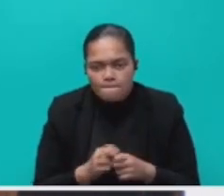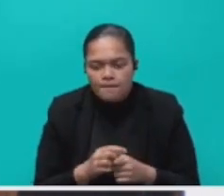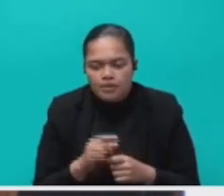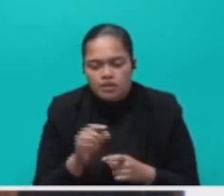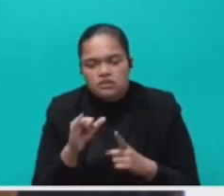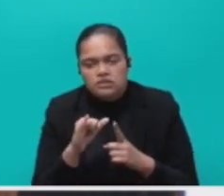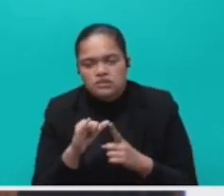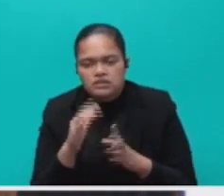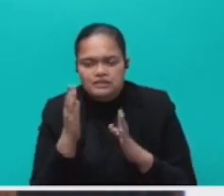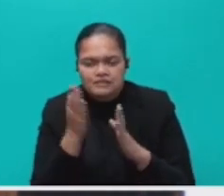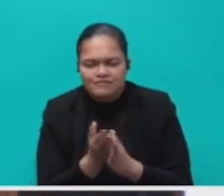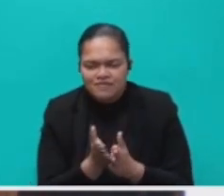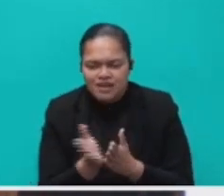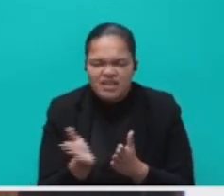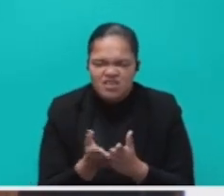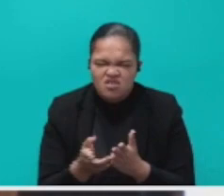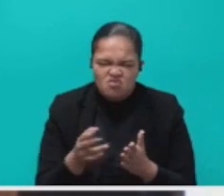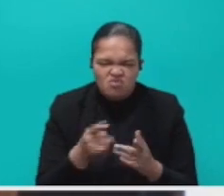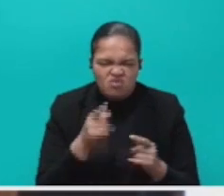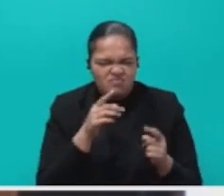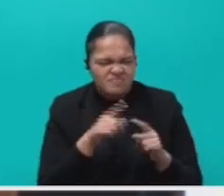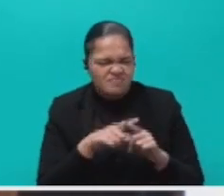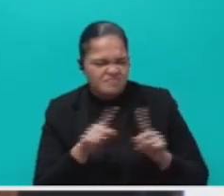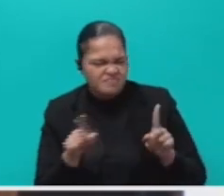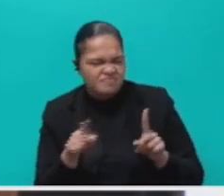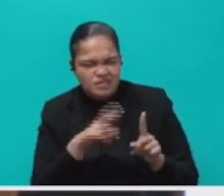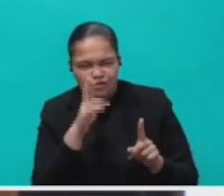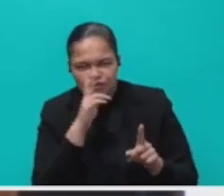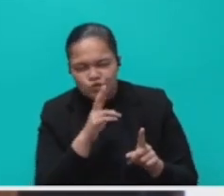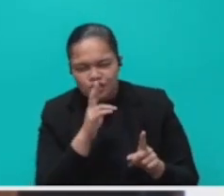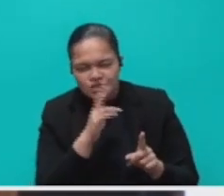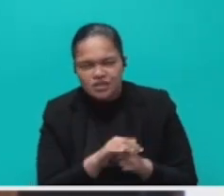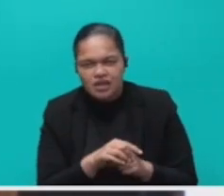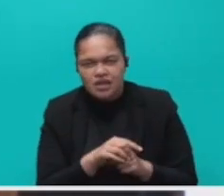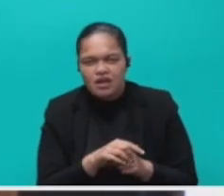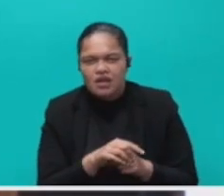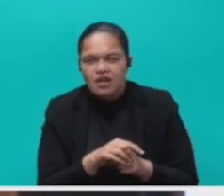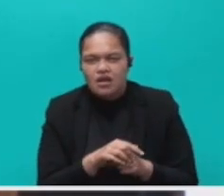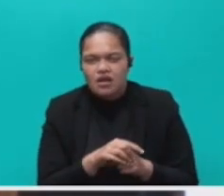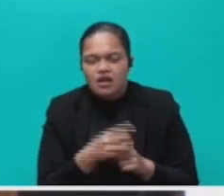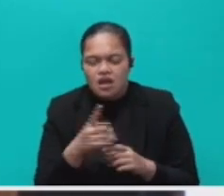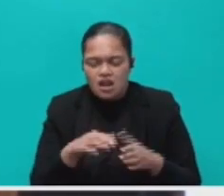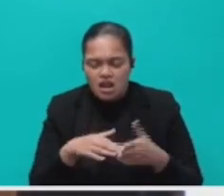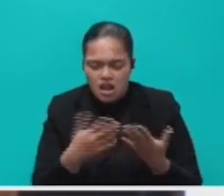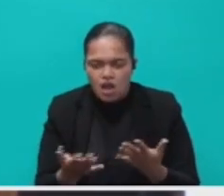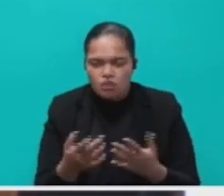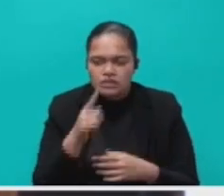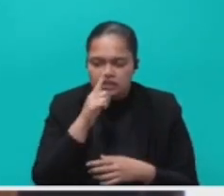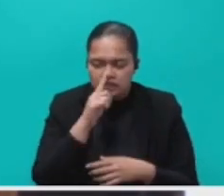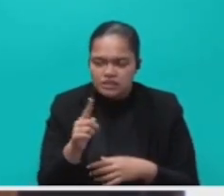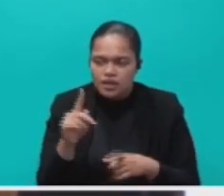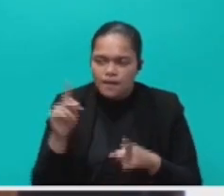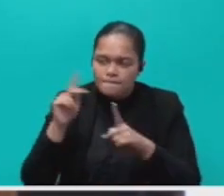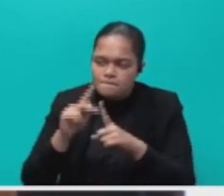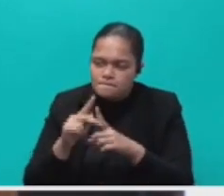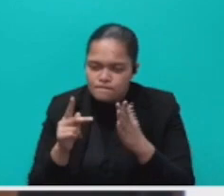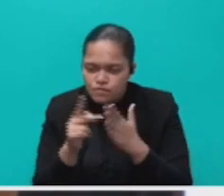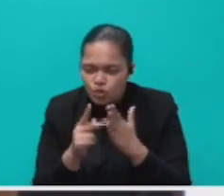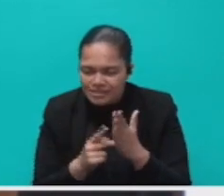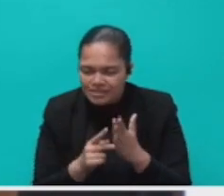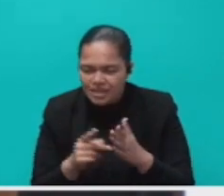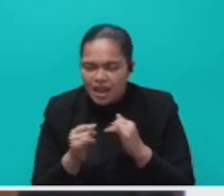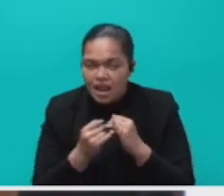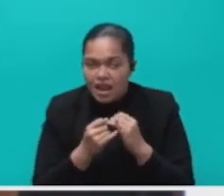divide along racial lines. Now there's even a bigger divide along political lines. There is